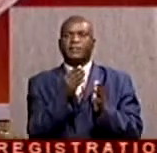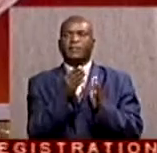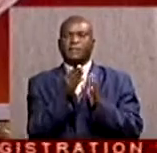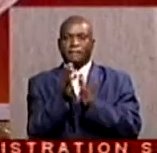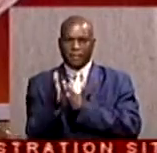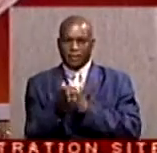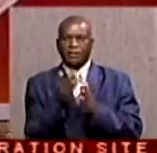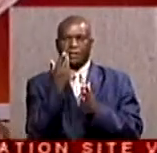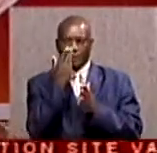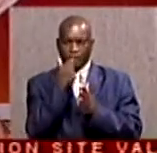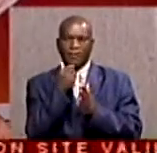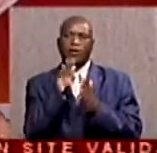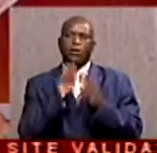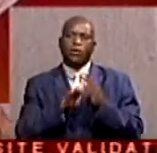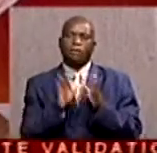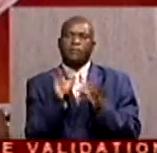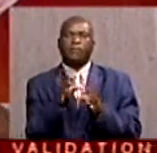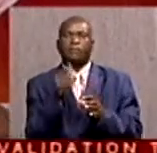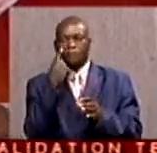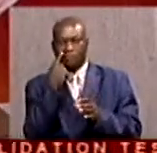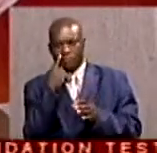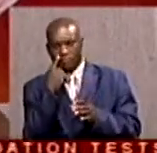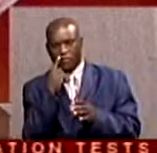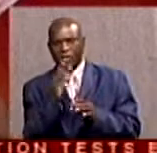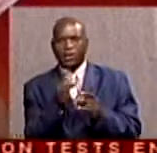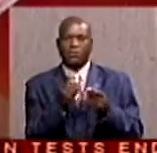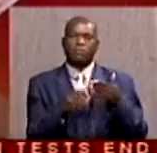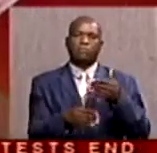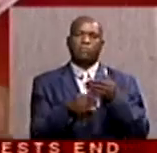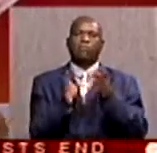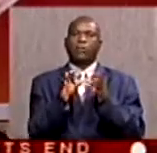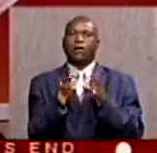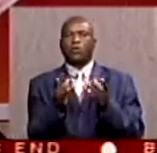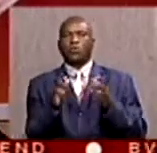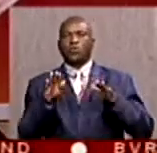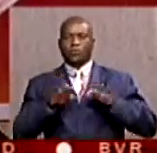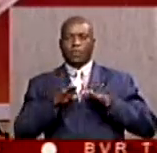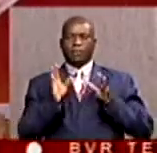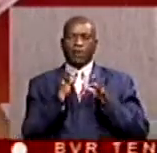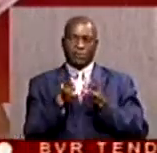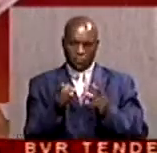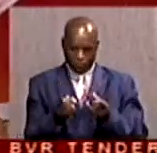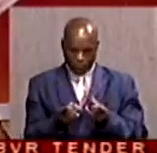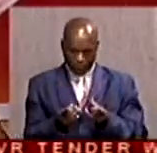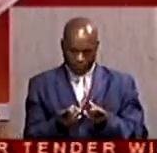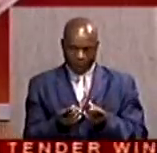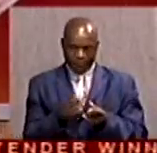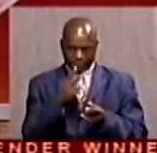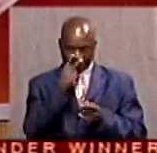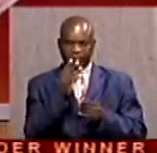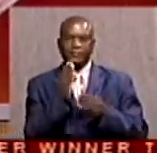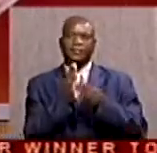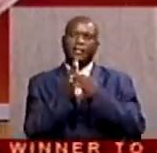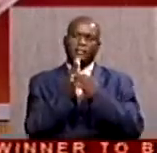because the numbers are still too low. And if you really look what kind of positions do women held, it's not necessarily